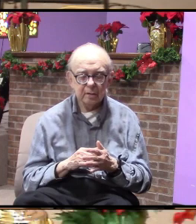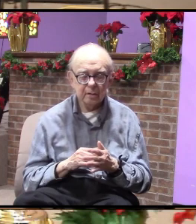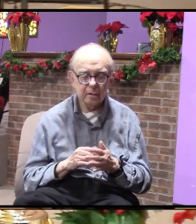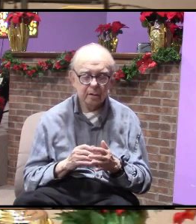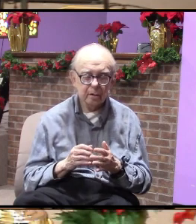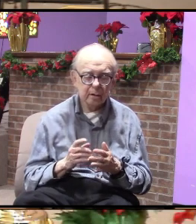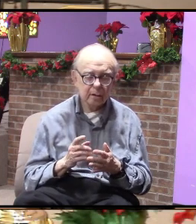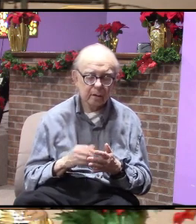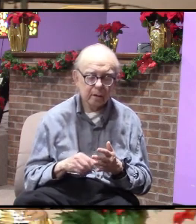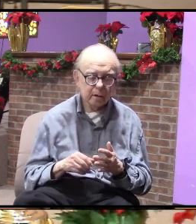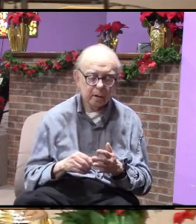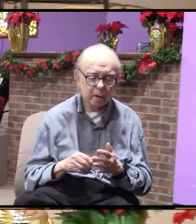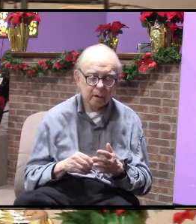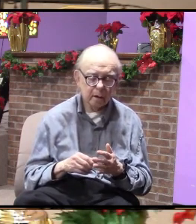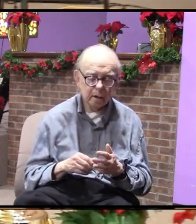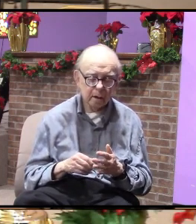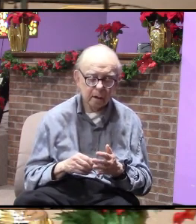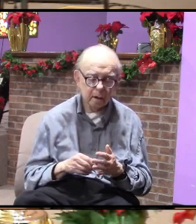What is a human,